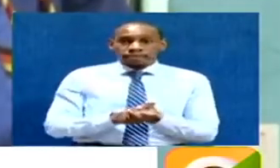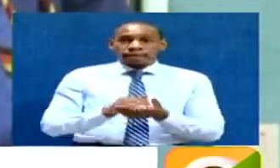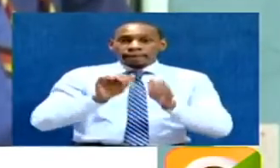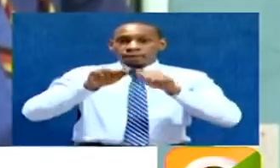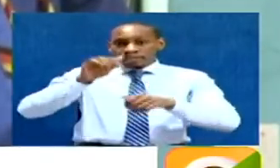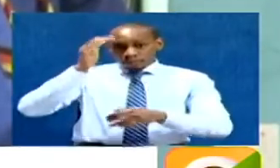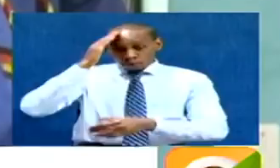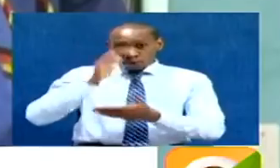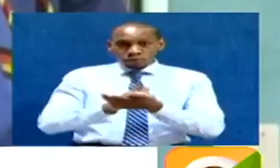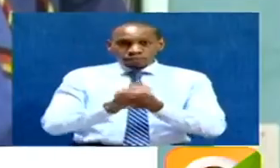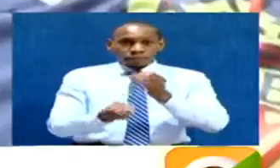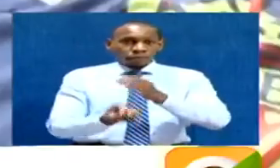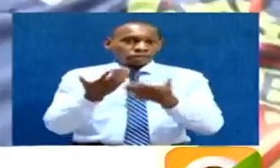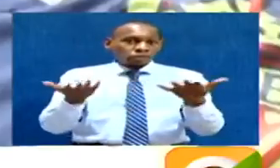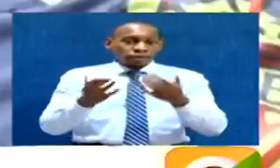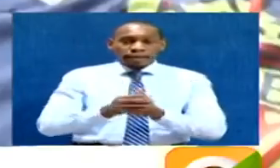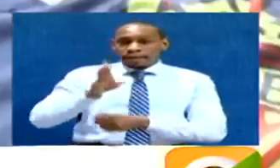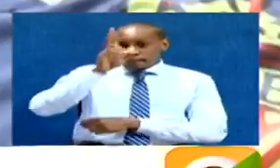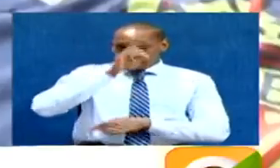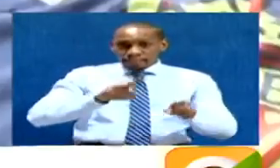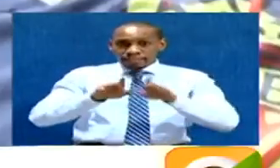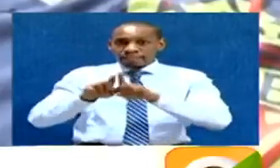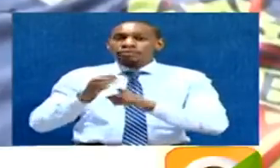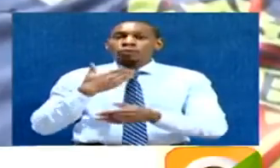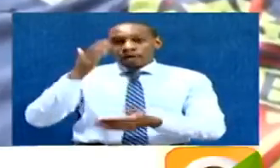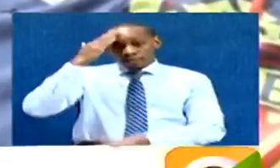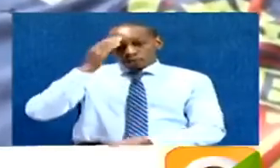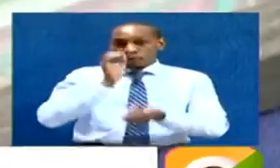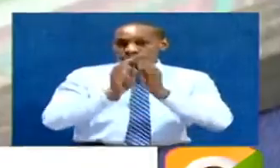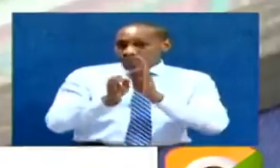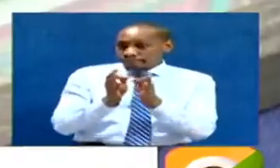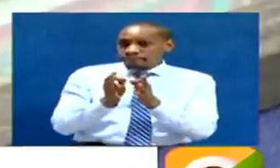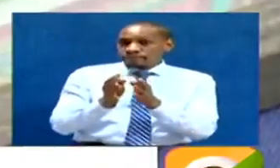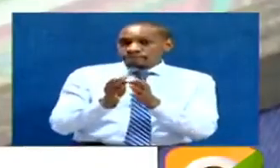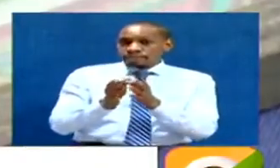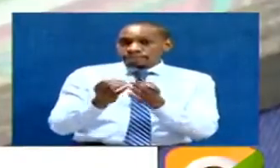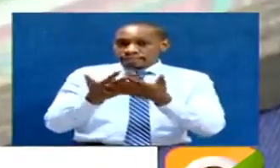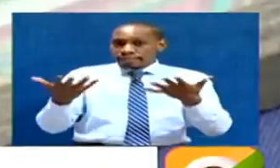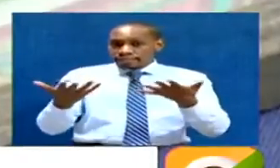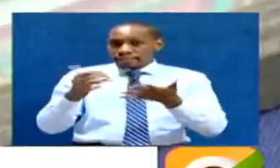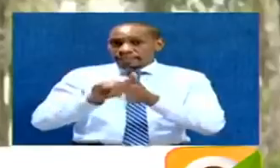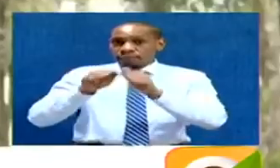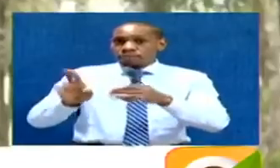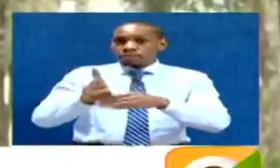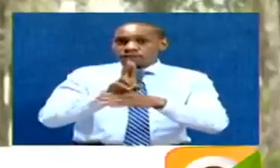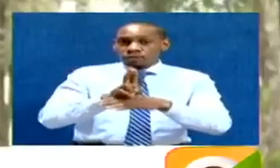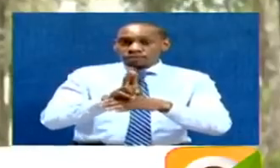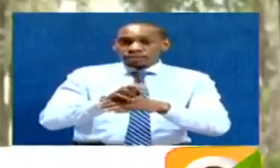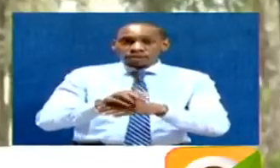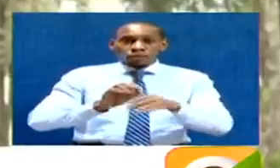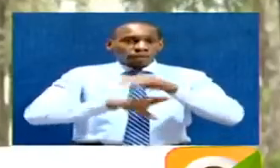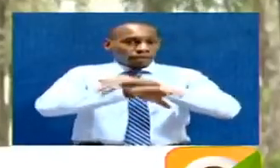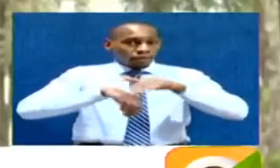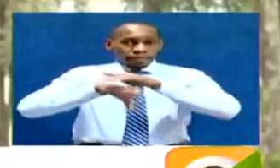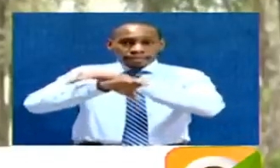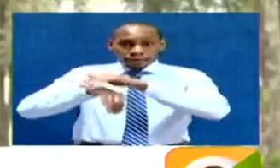ndio tujue zimetoka wapi. Police are also trying to establish whether or not the weapons could have been used in a spate of